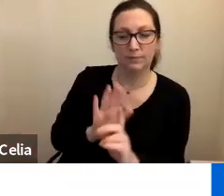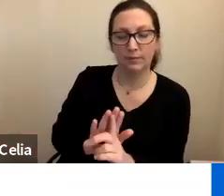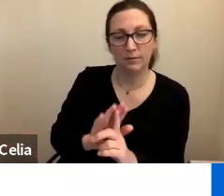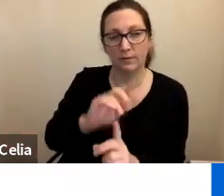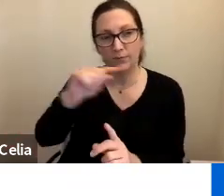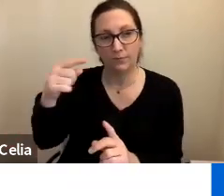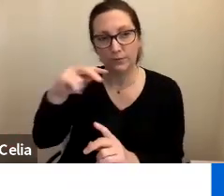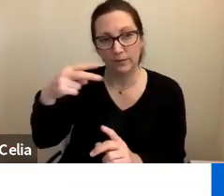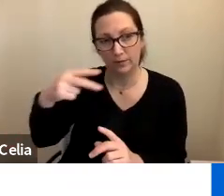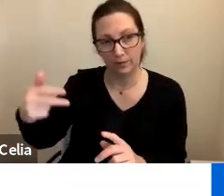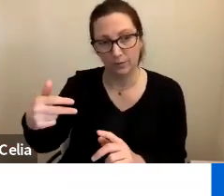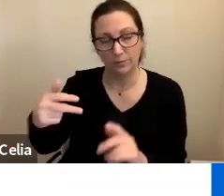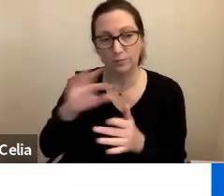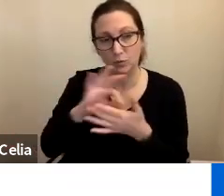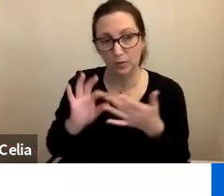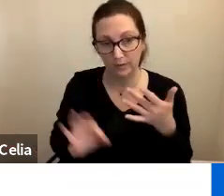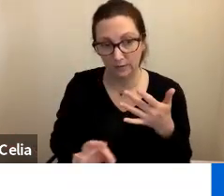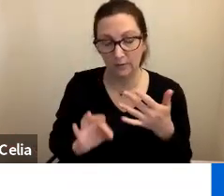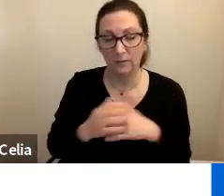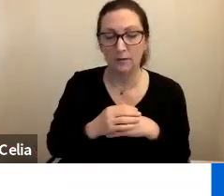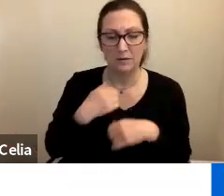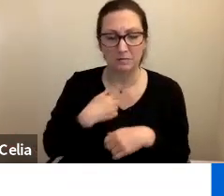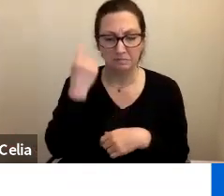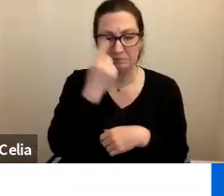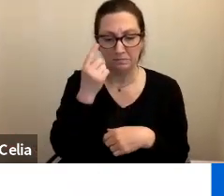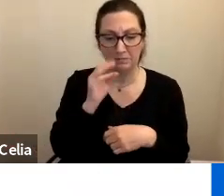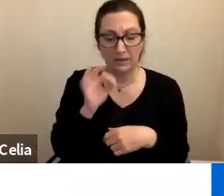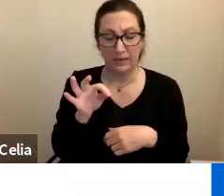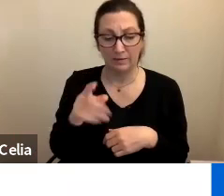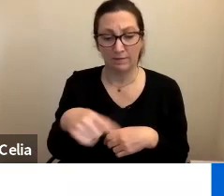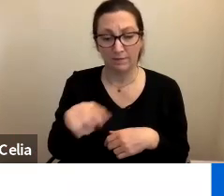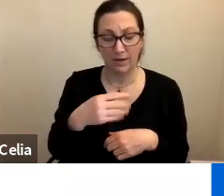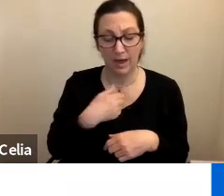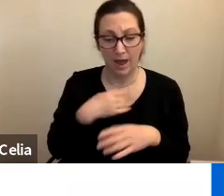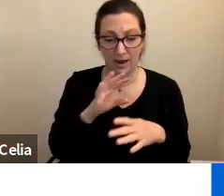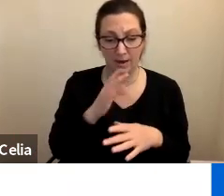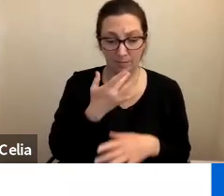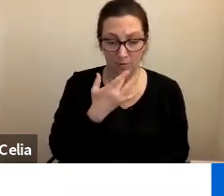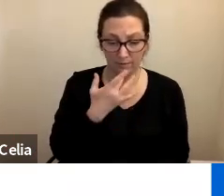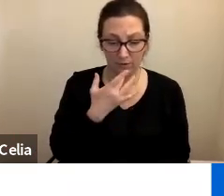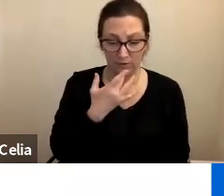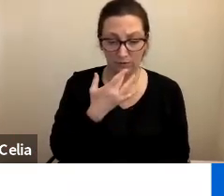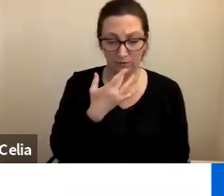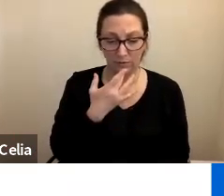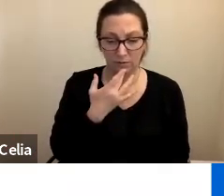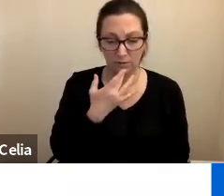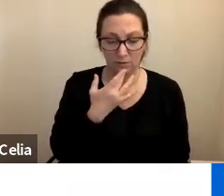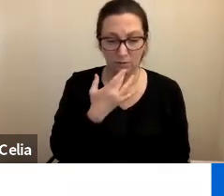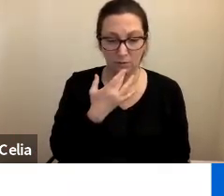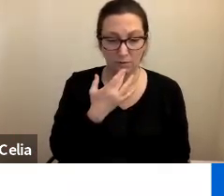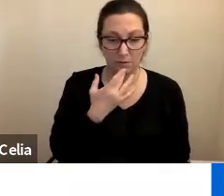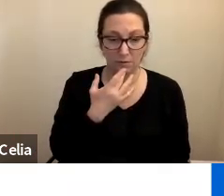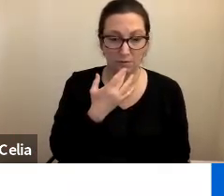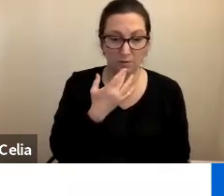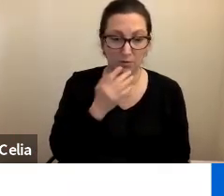I'm wondering, if they were given the preference, would we necessarily see more Black and